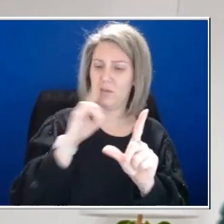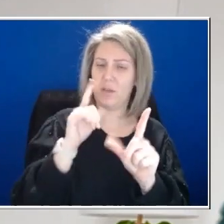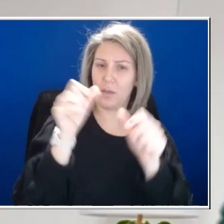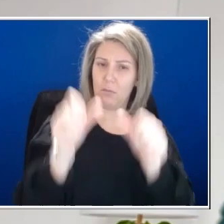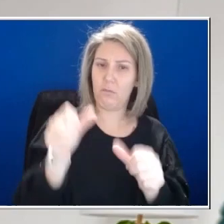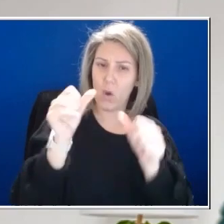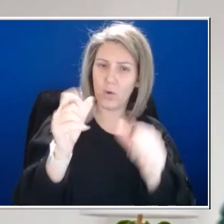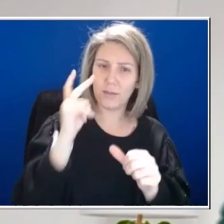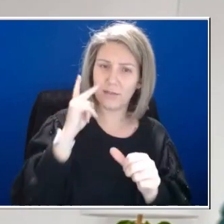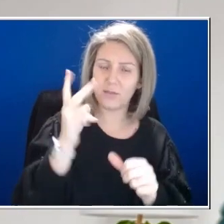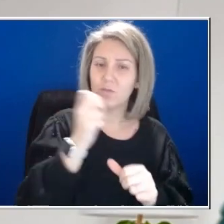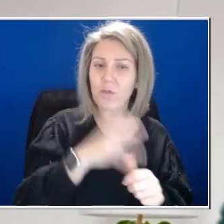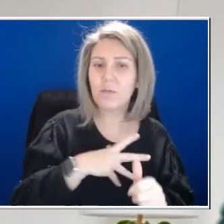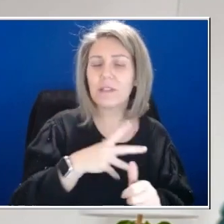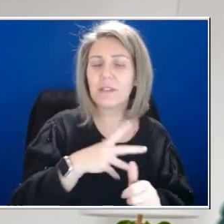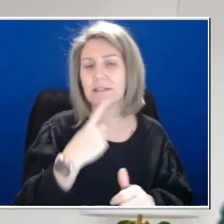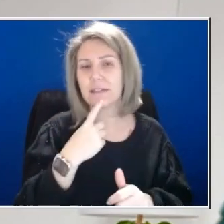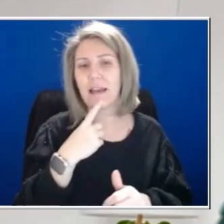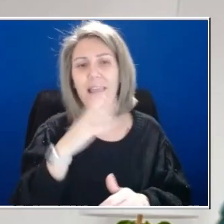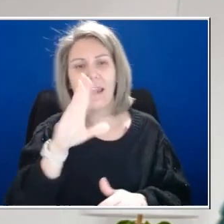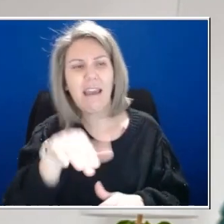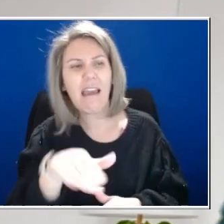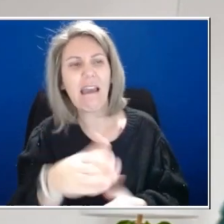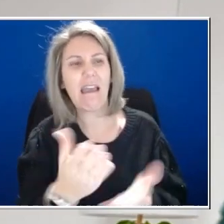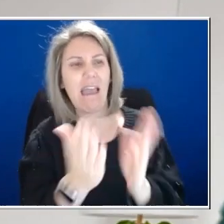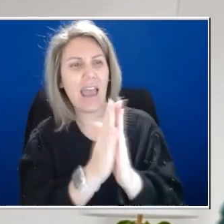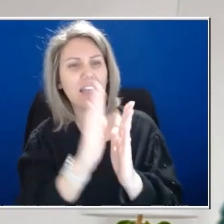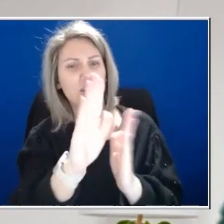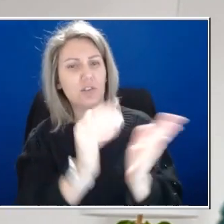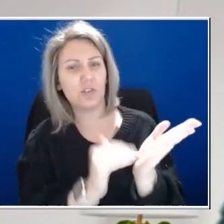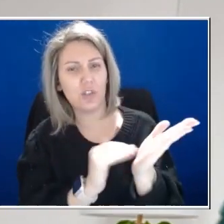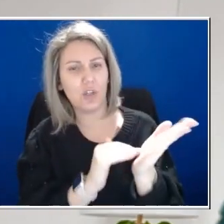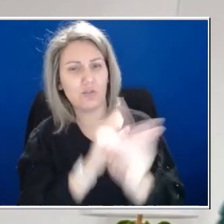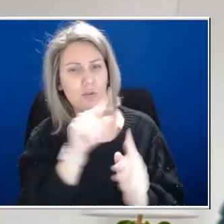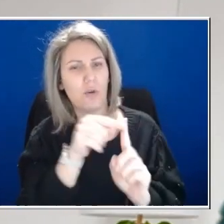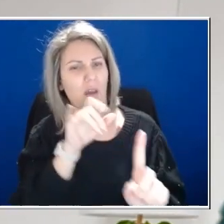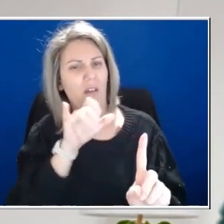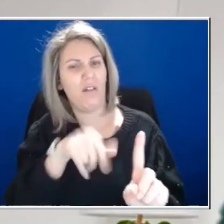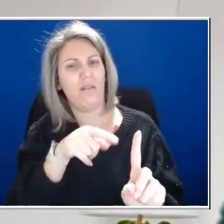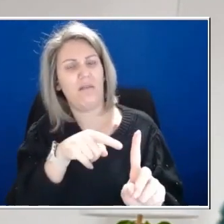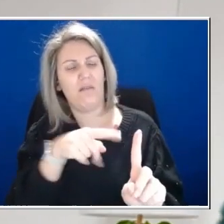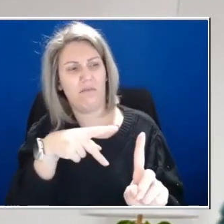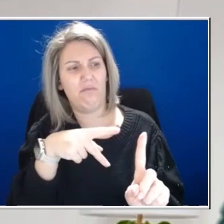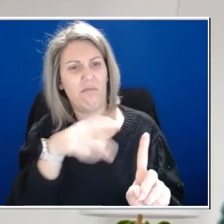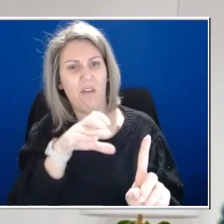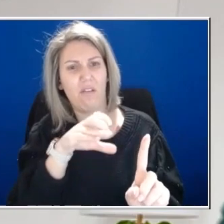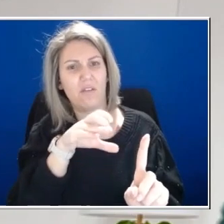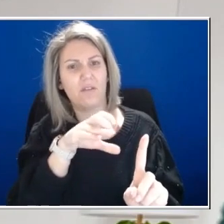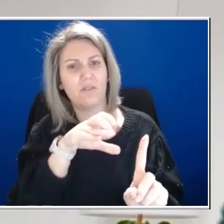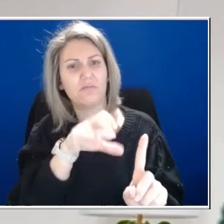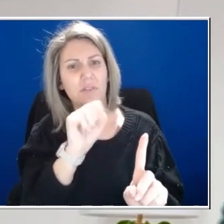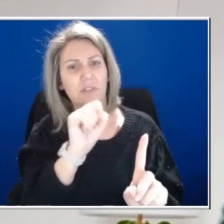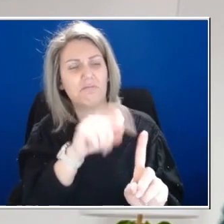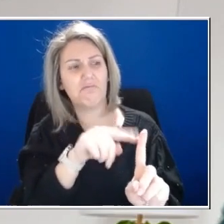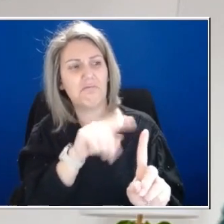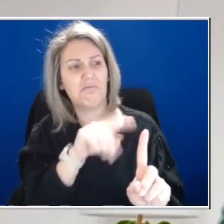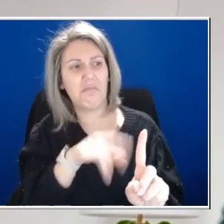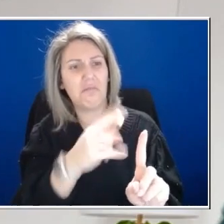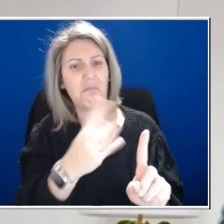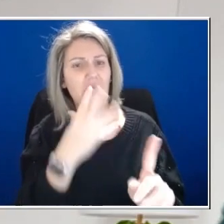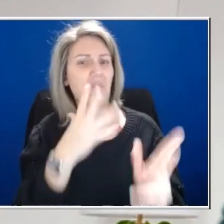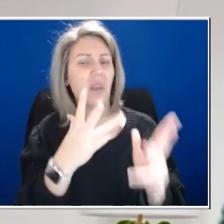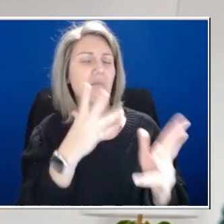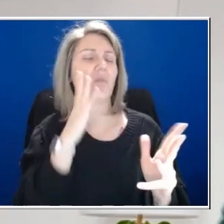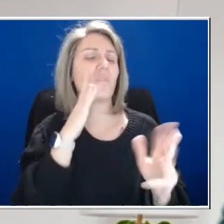were women saying, hey, ask your doctor about pelvic congestion syndrome, because it may shine more light